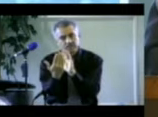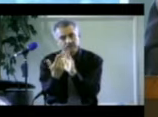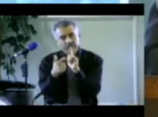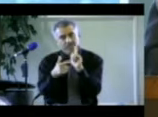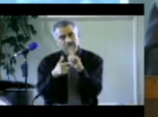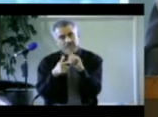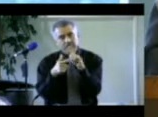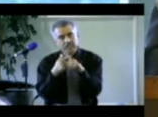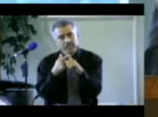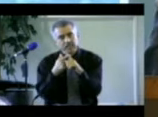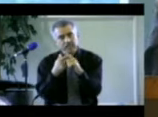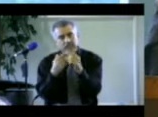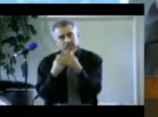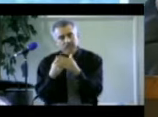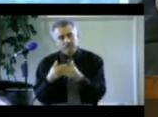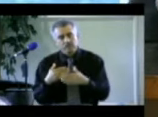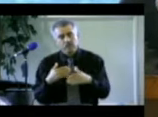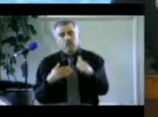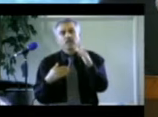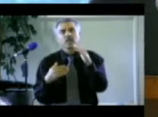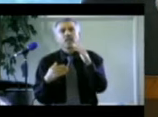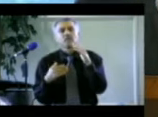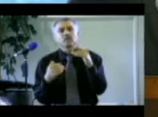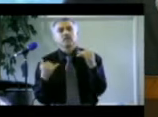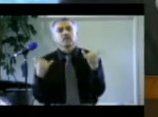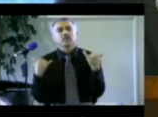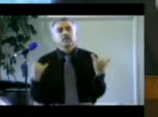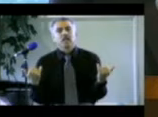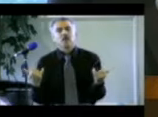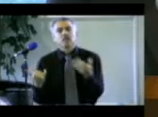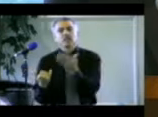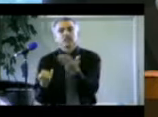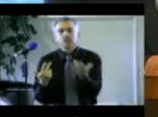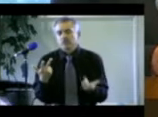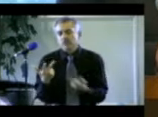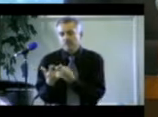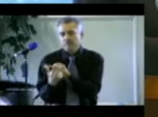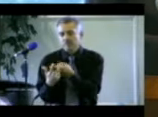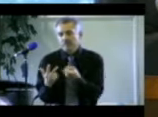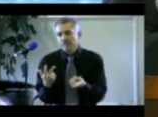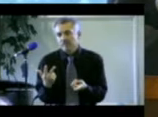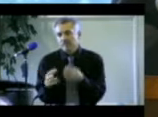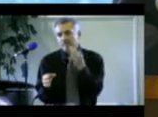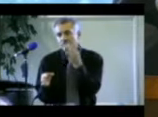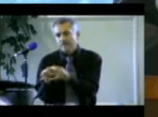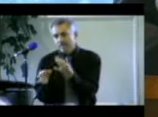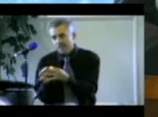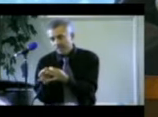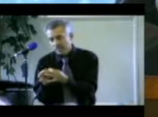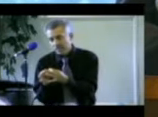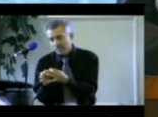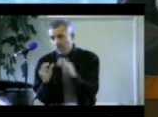know fully, even as I am fully known. And now these three remain, faith, hope, and